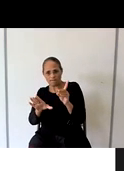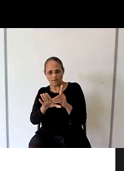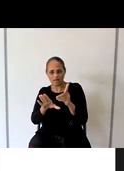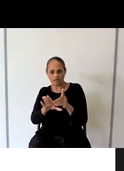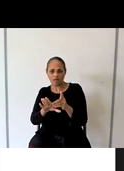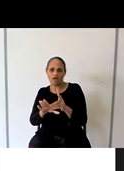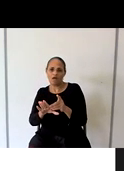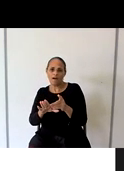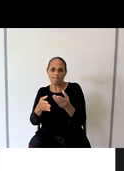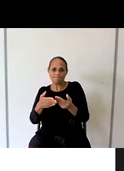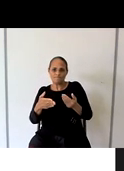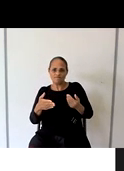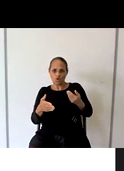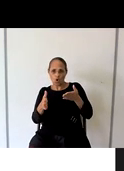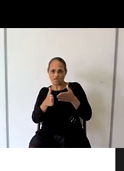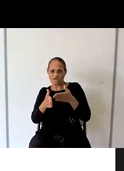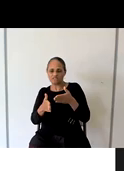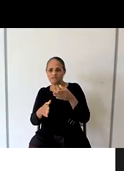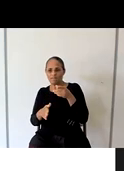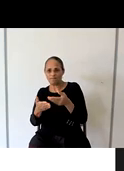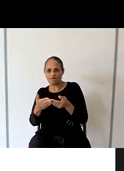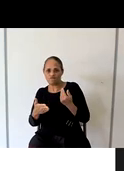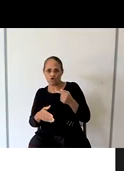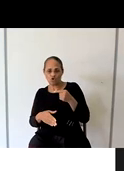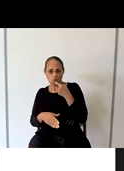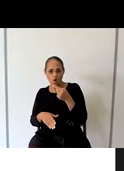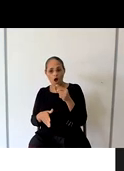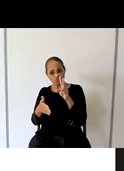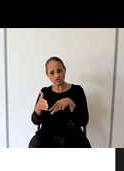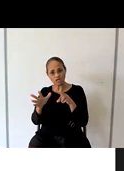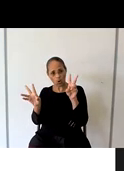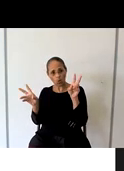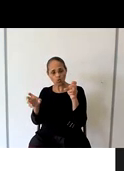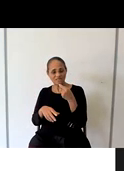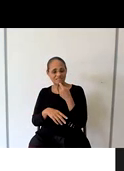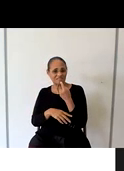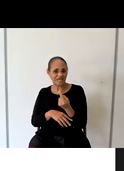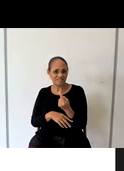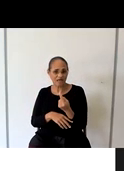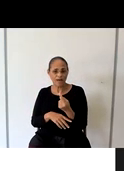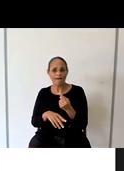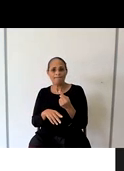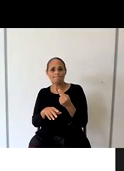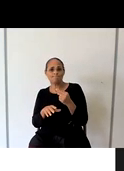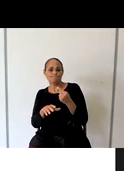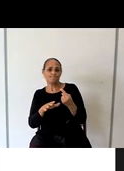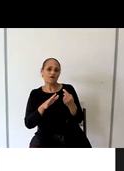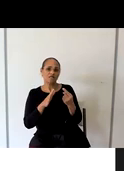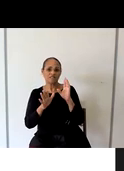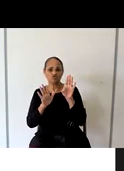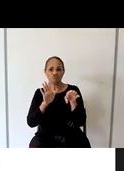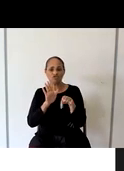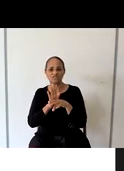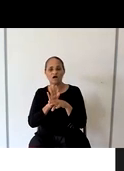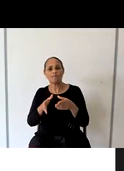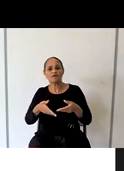before you. And in this, I'll read a quote from them, which says, but the screen time granted to these stories, to